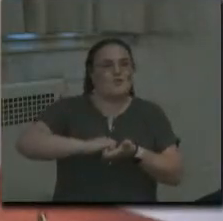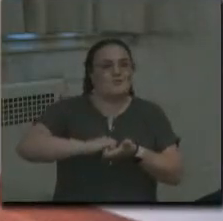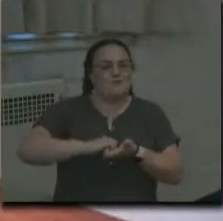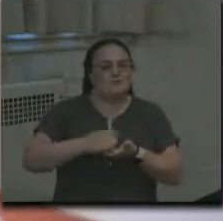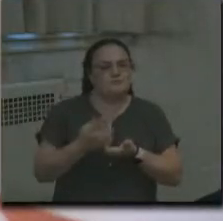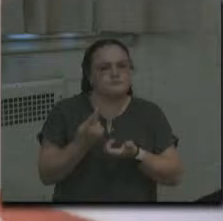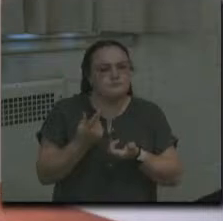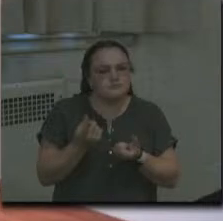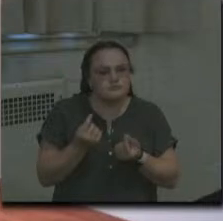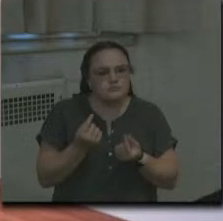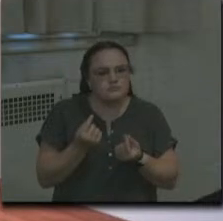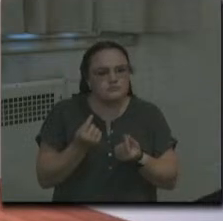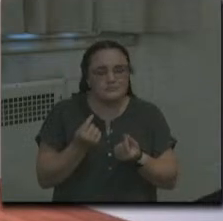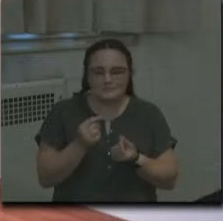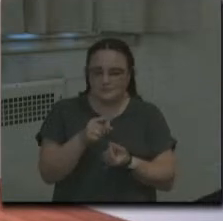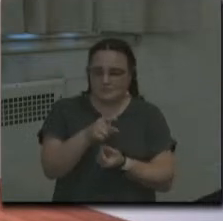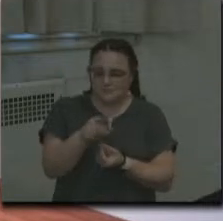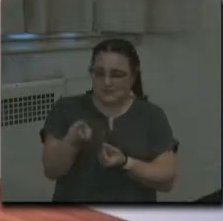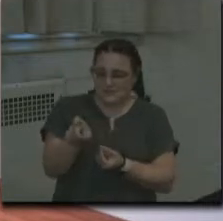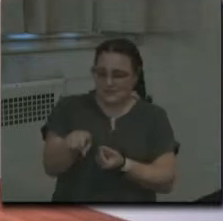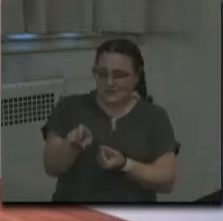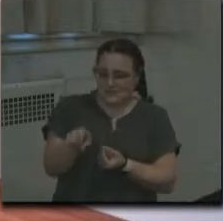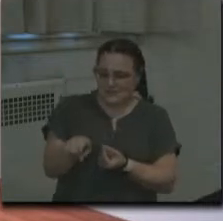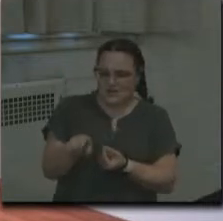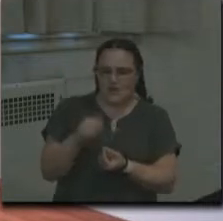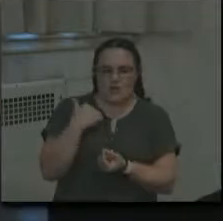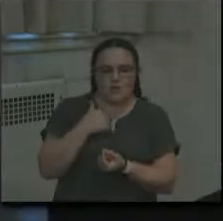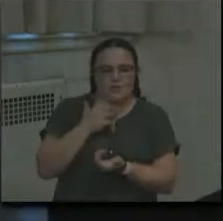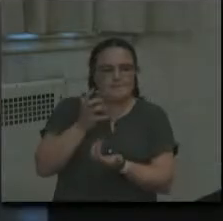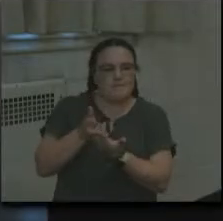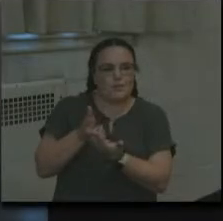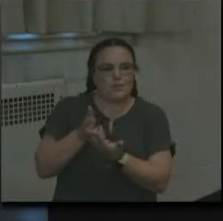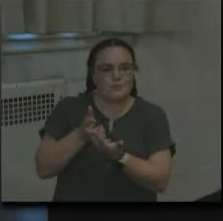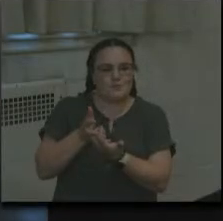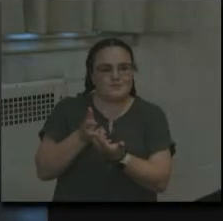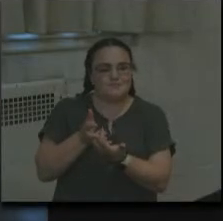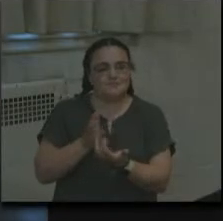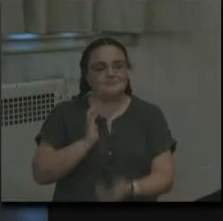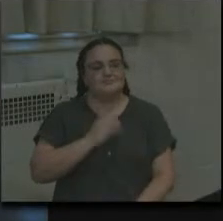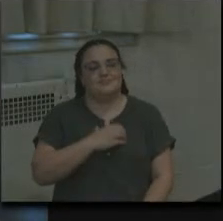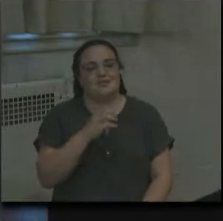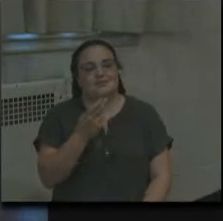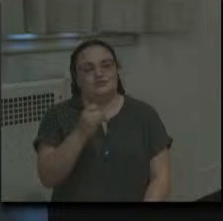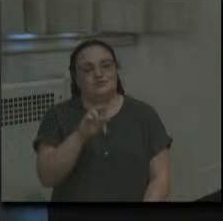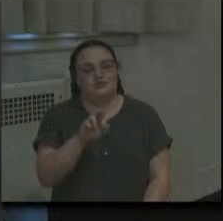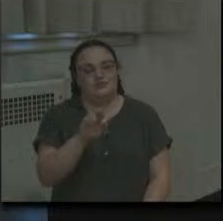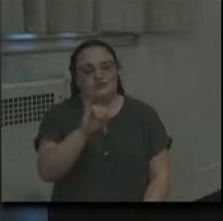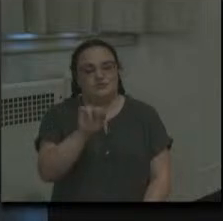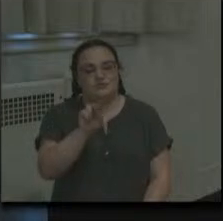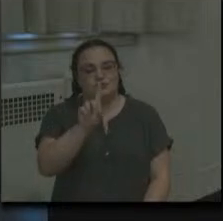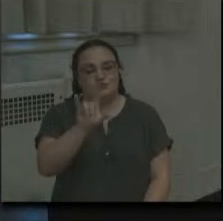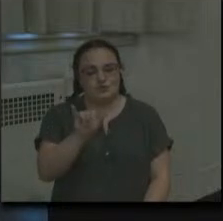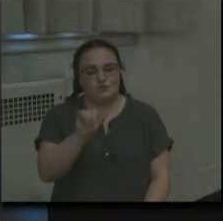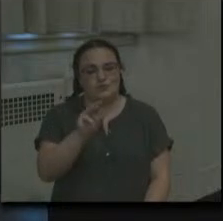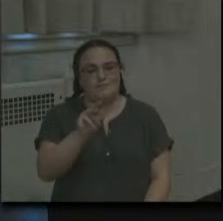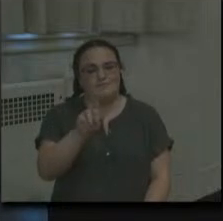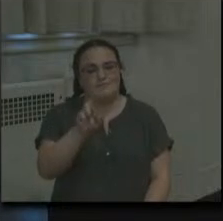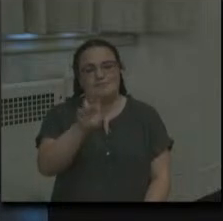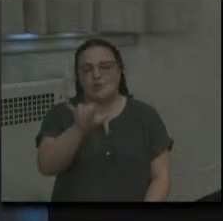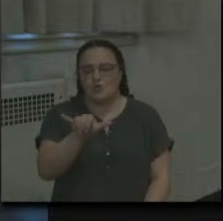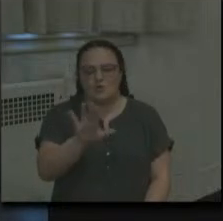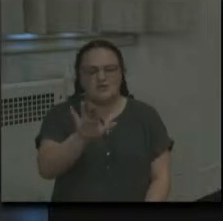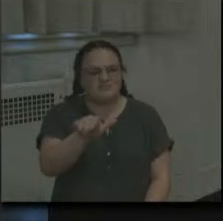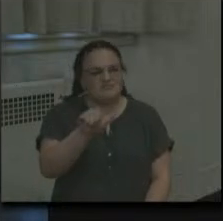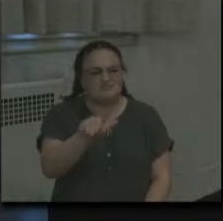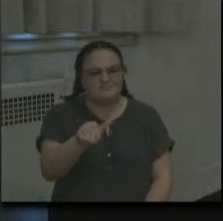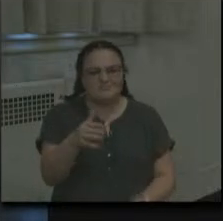championing the needs of a Bowie community. Our chair of the board, Judy Mickens Murray. Let us know, what